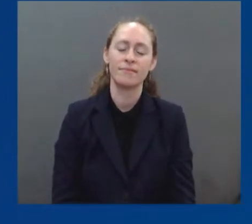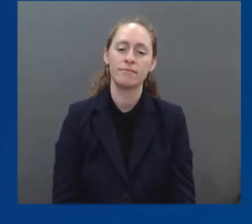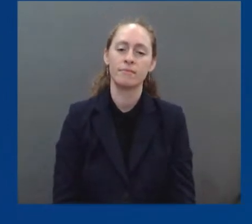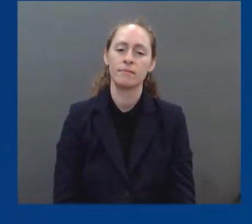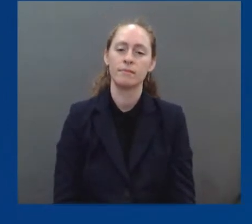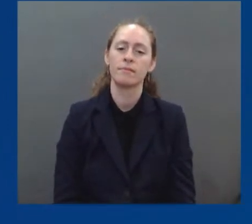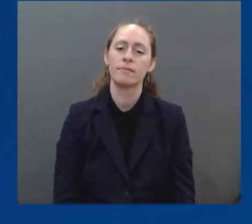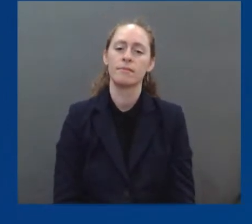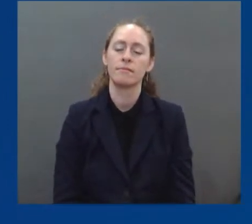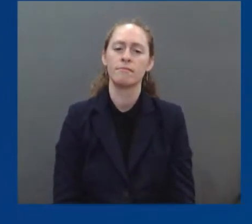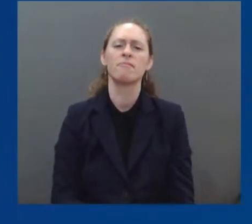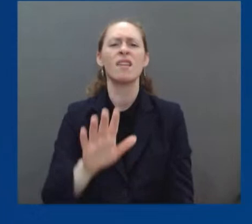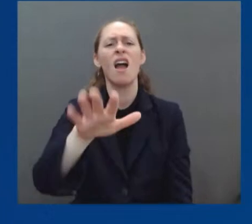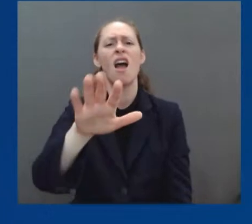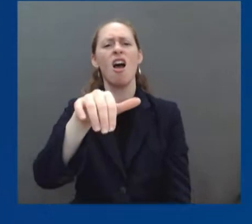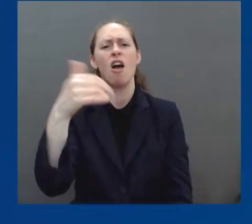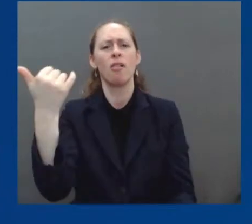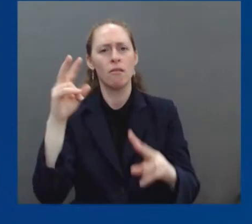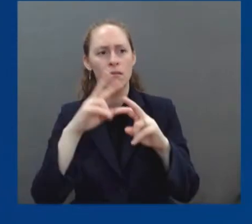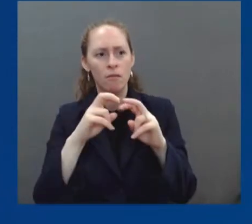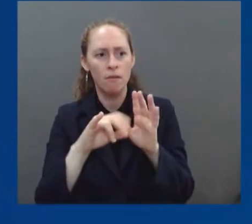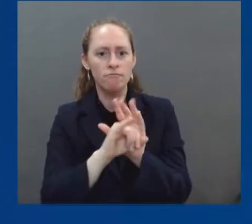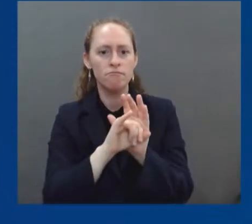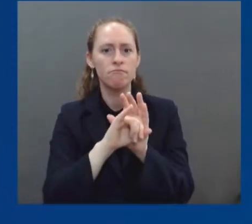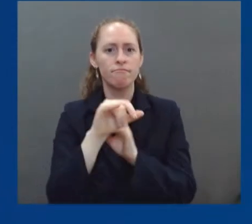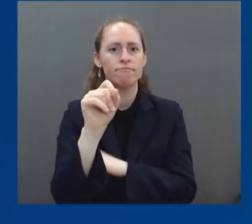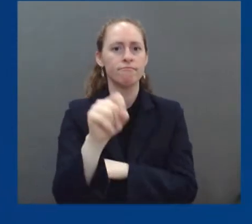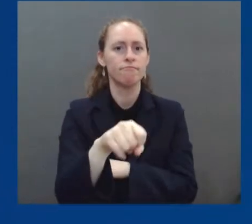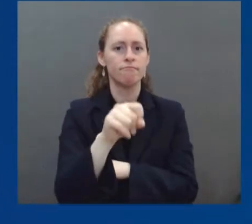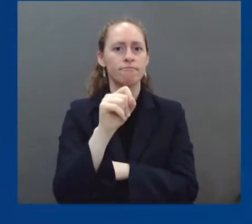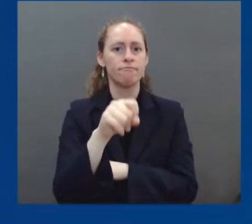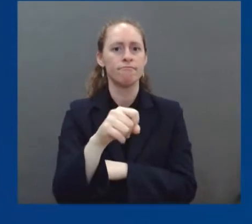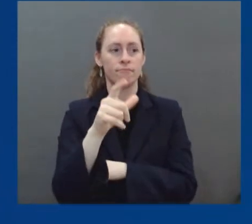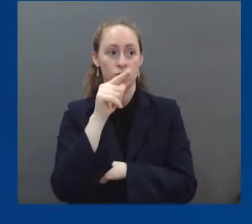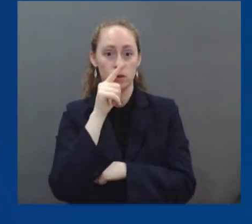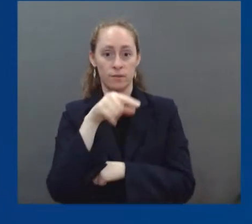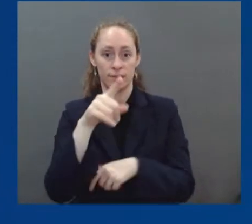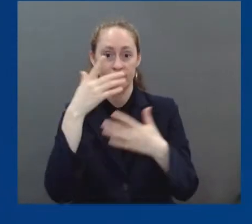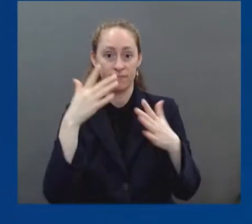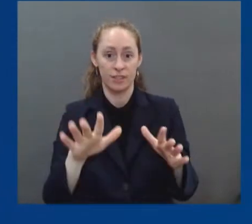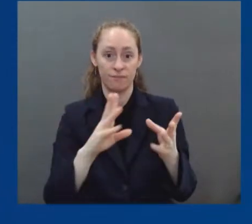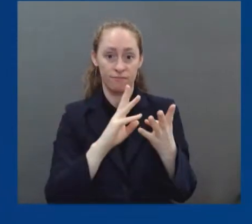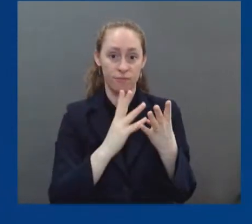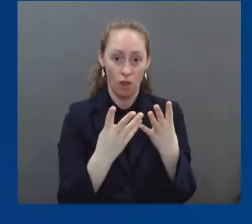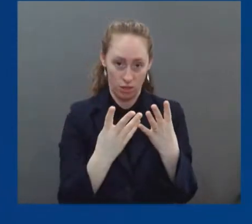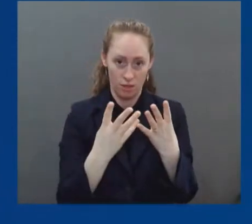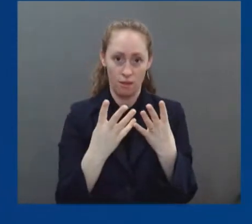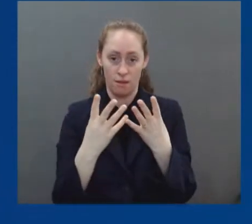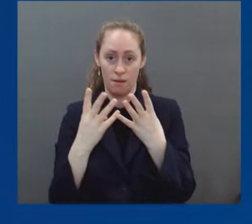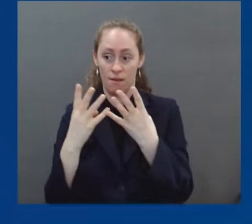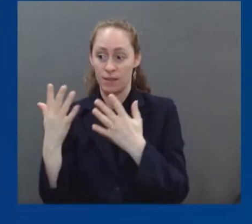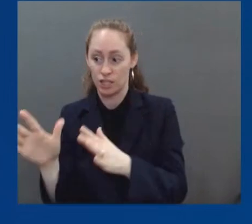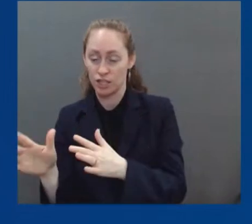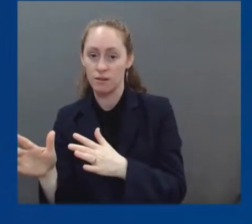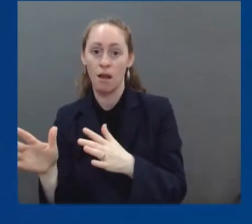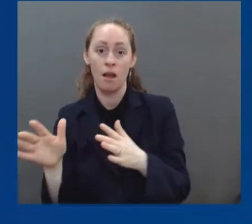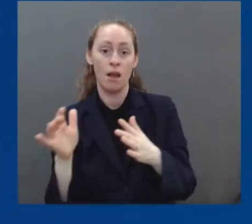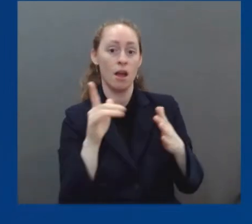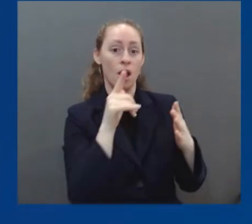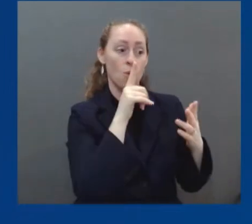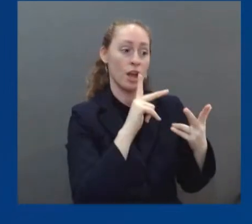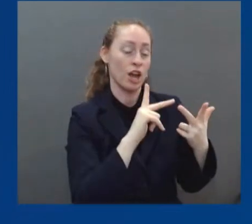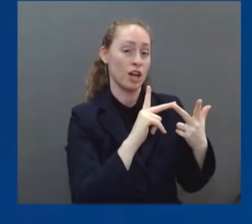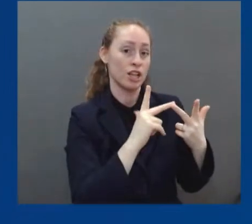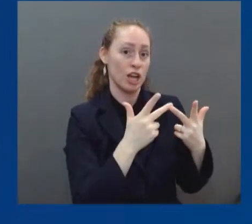you looked at the fourth dose and compared it to the third dose, there was an 86% vaccine effectiveness